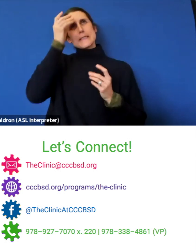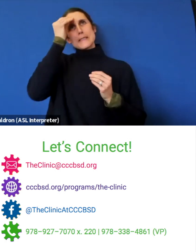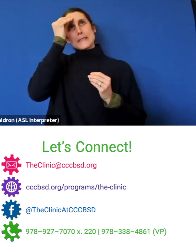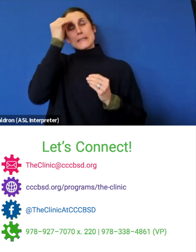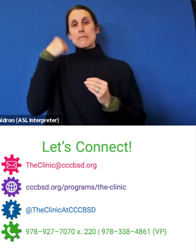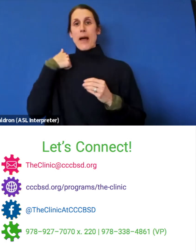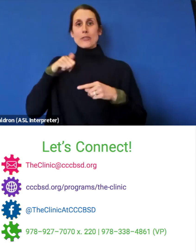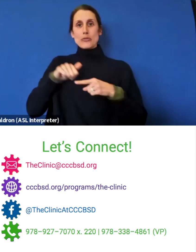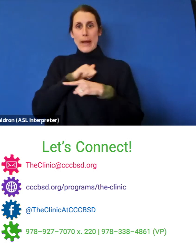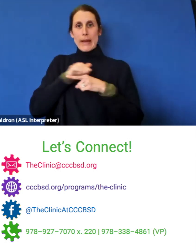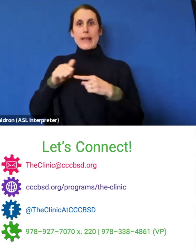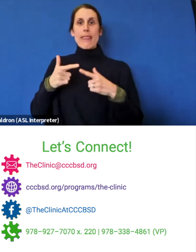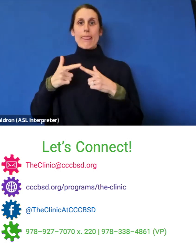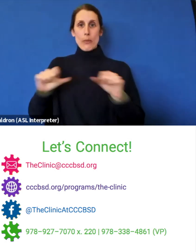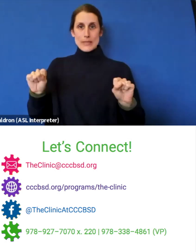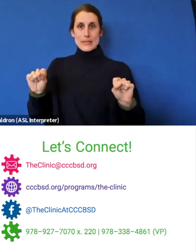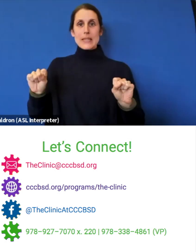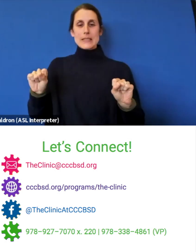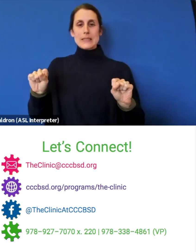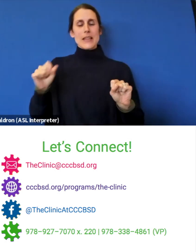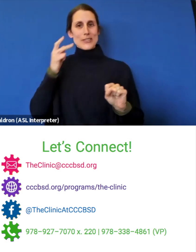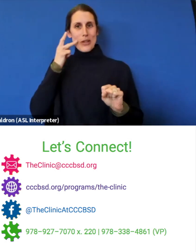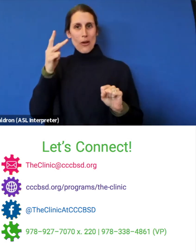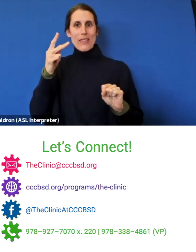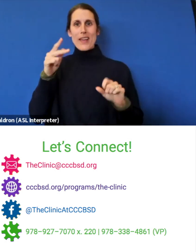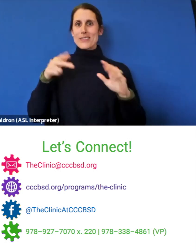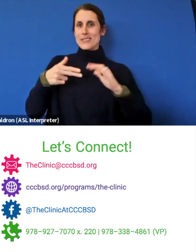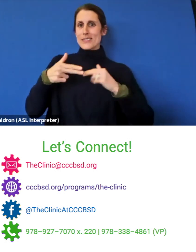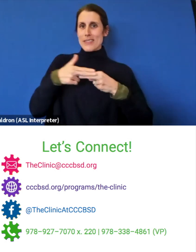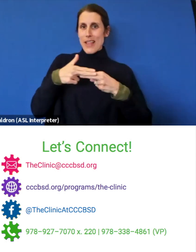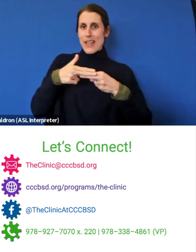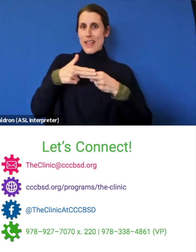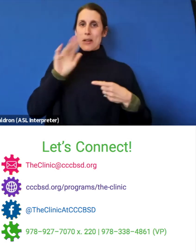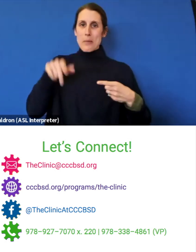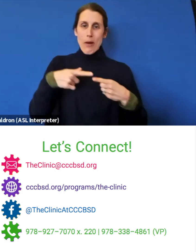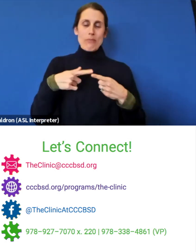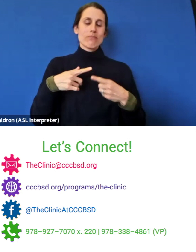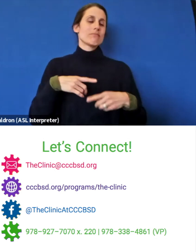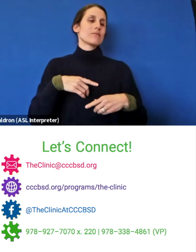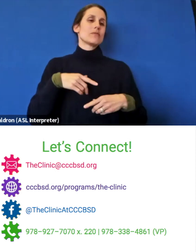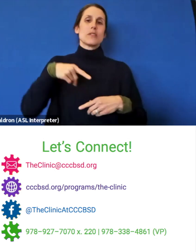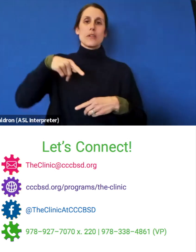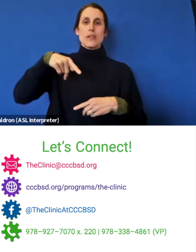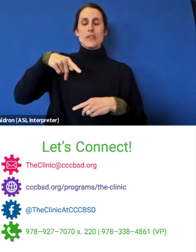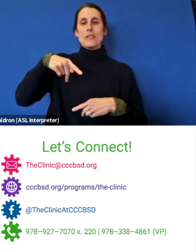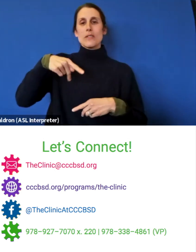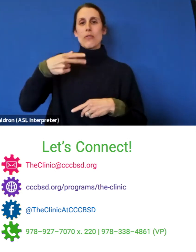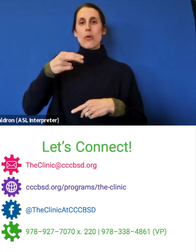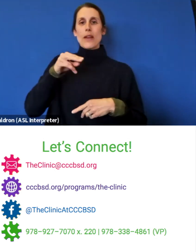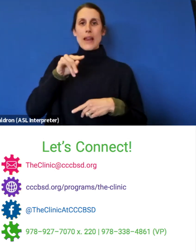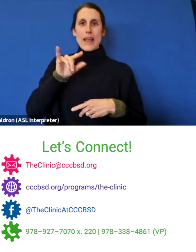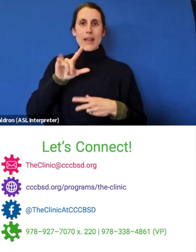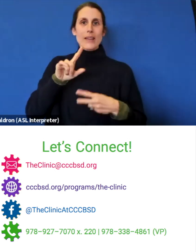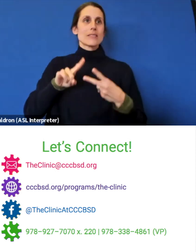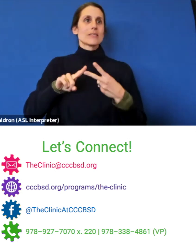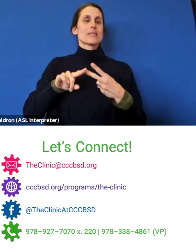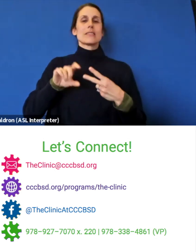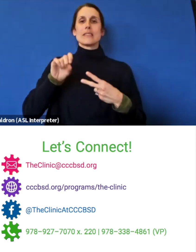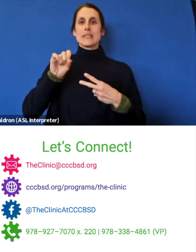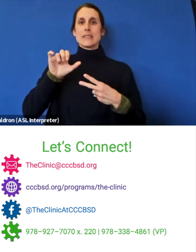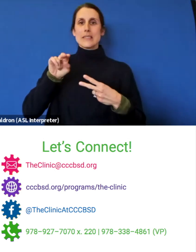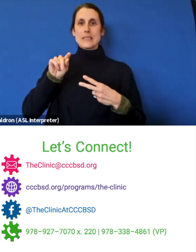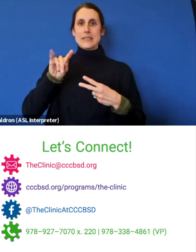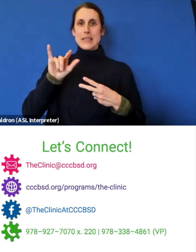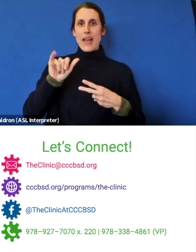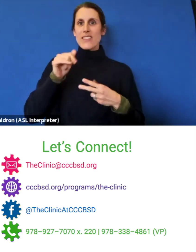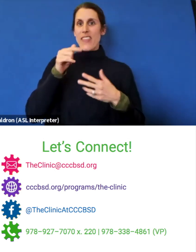the language pragmatics and the phonology and phonetics and syntax and semantics, that was sort of the training that I